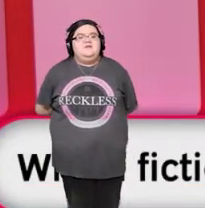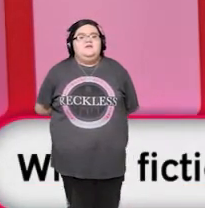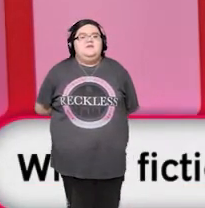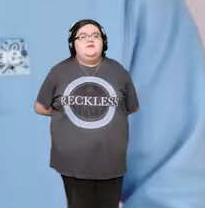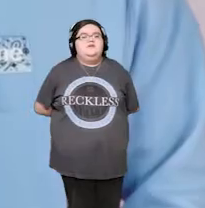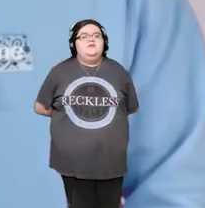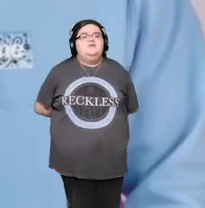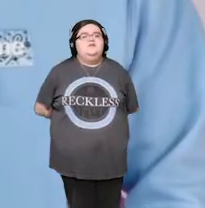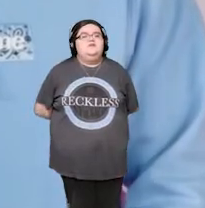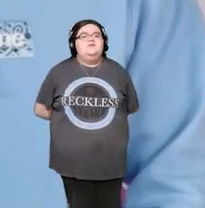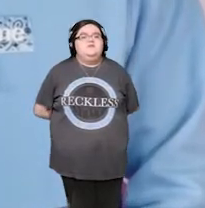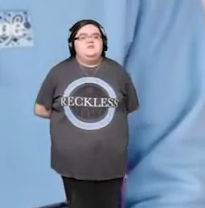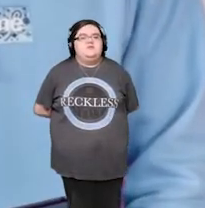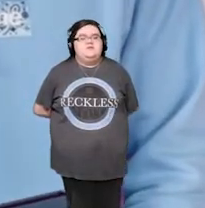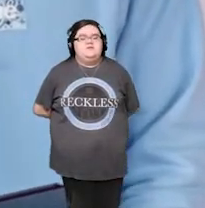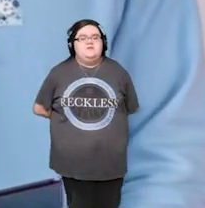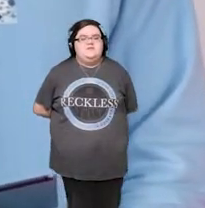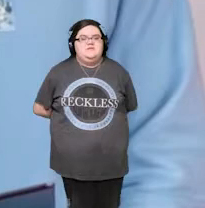Oh,